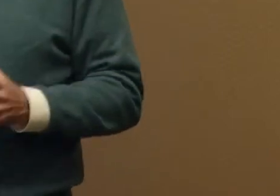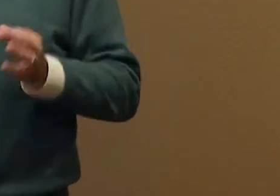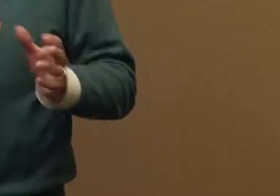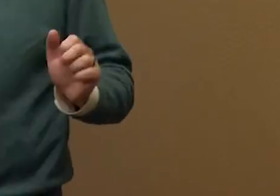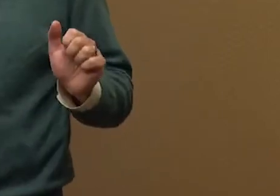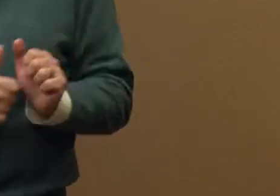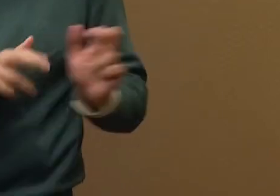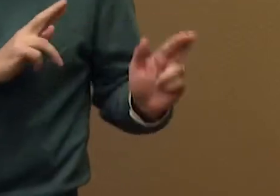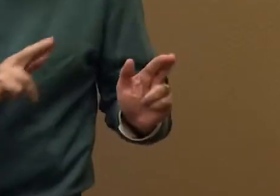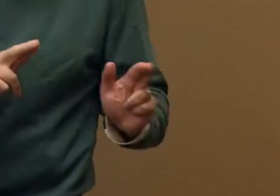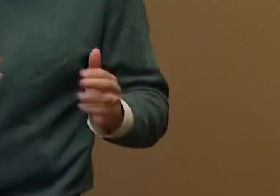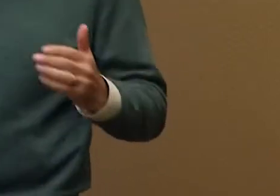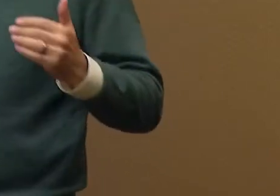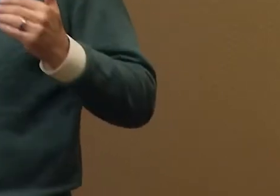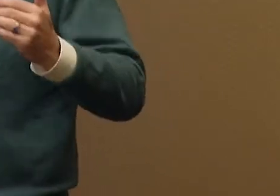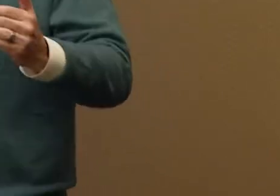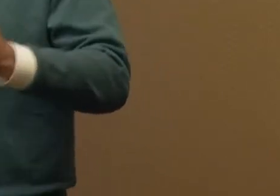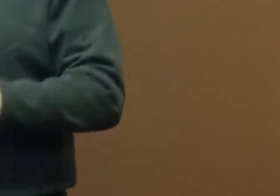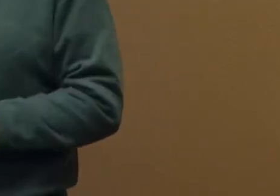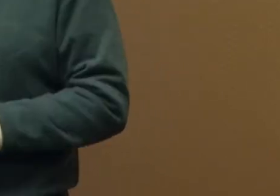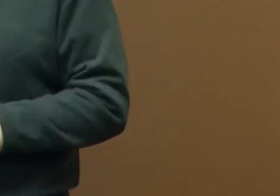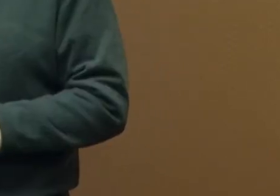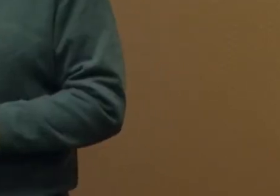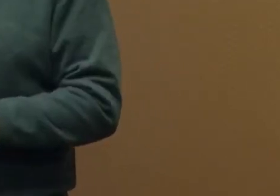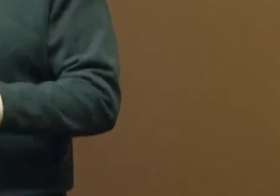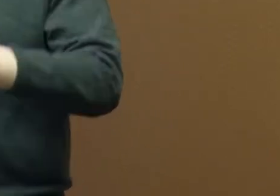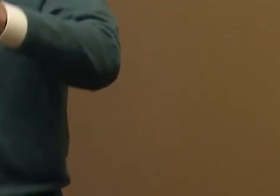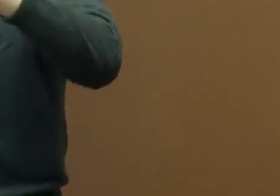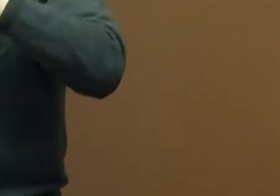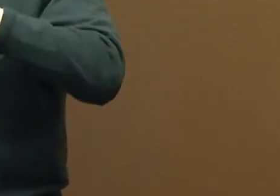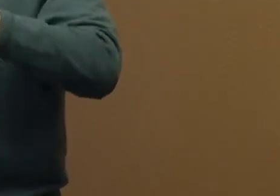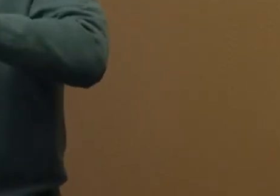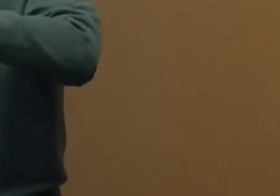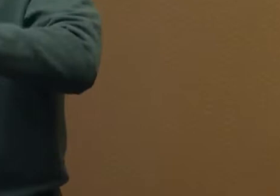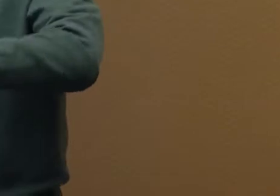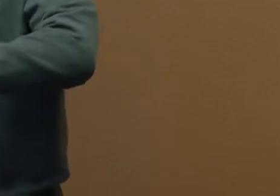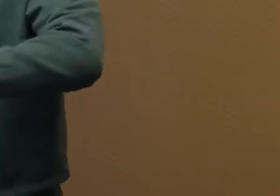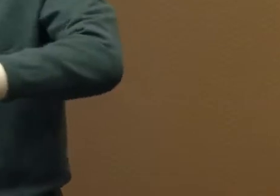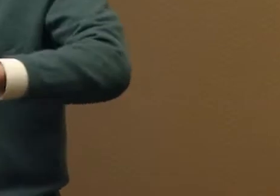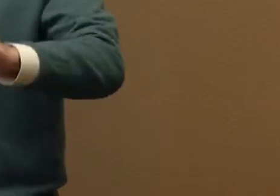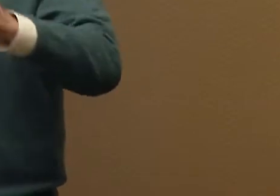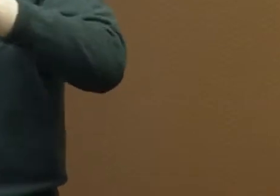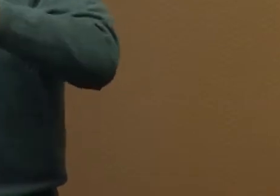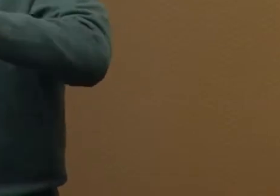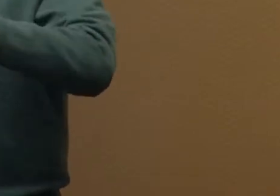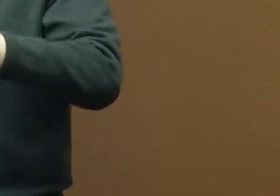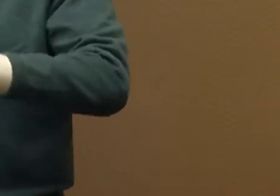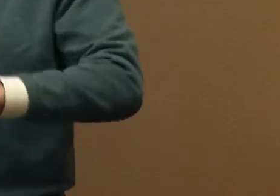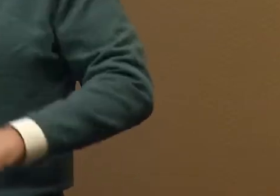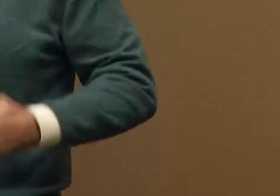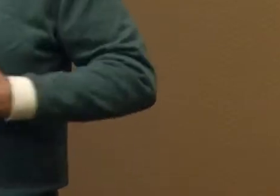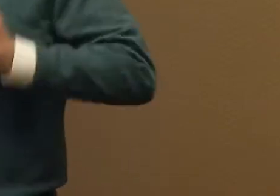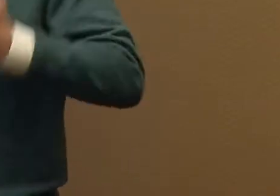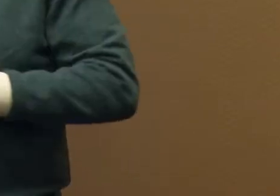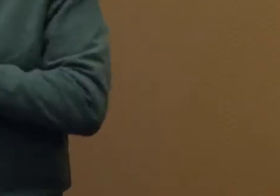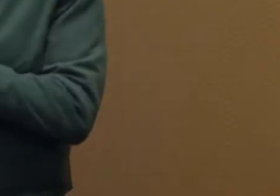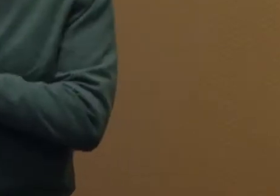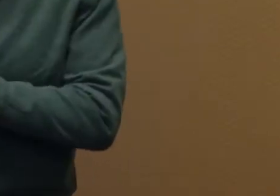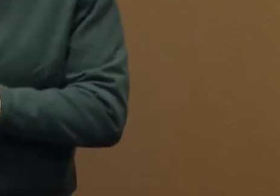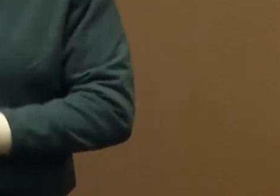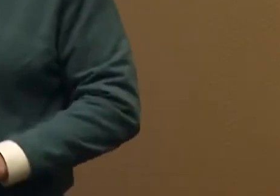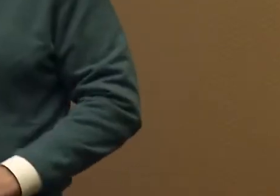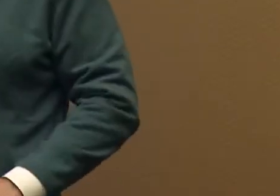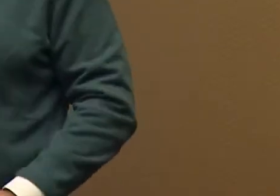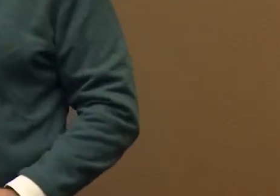mode of communication, speaking or signing, and we'll get the logistics set up because this is being video recorded for